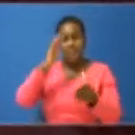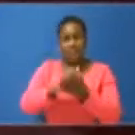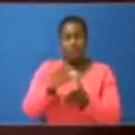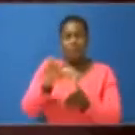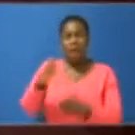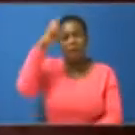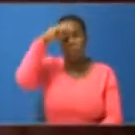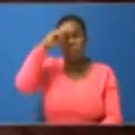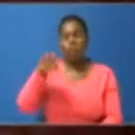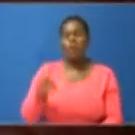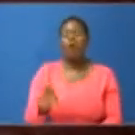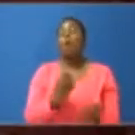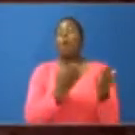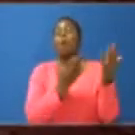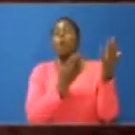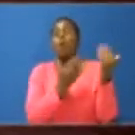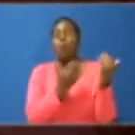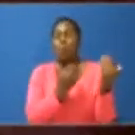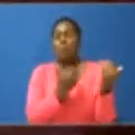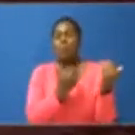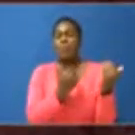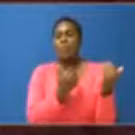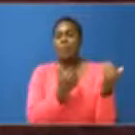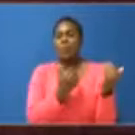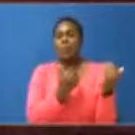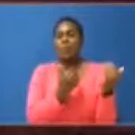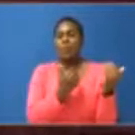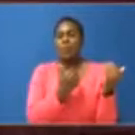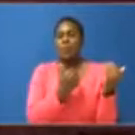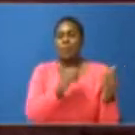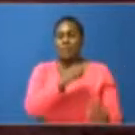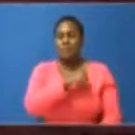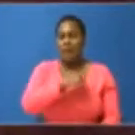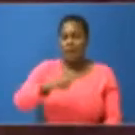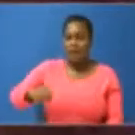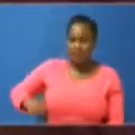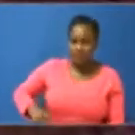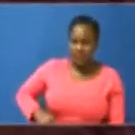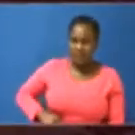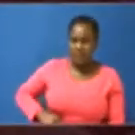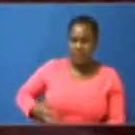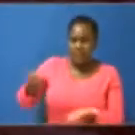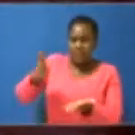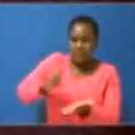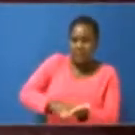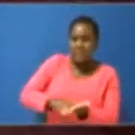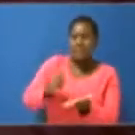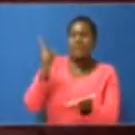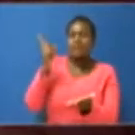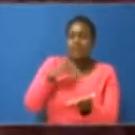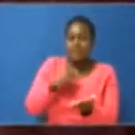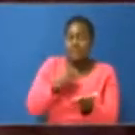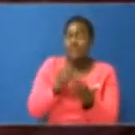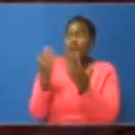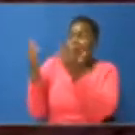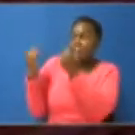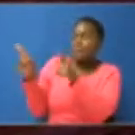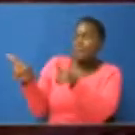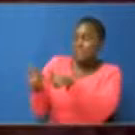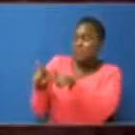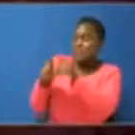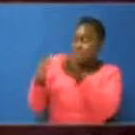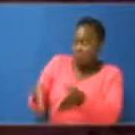in his wisdom we are just hoping that uh sakaija has already been accredited and will be working in a similar